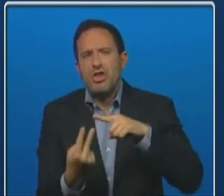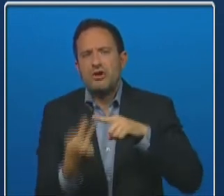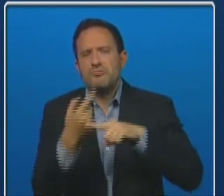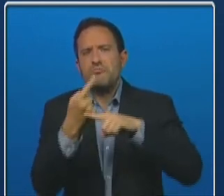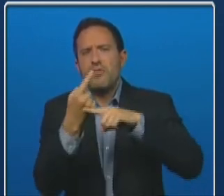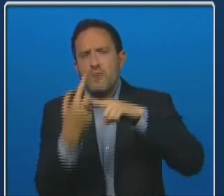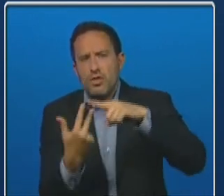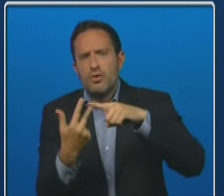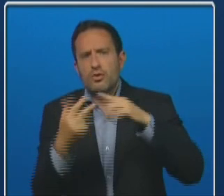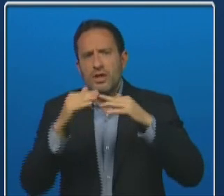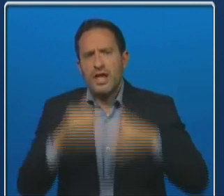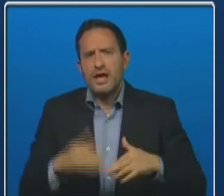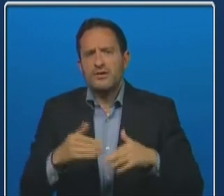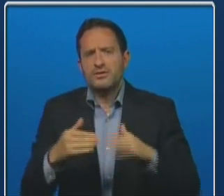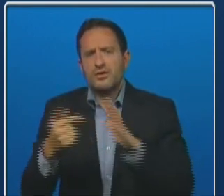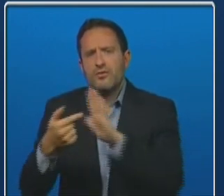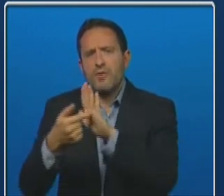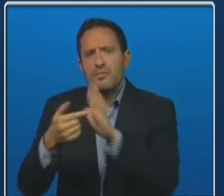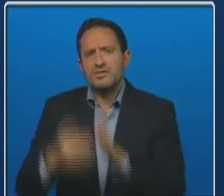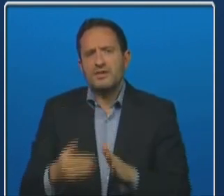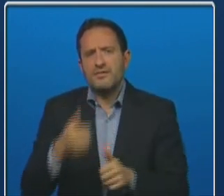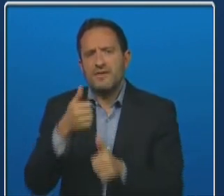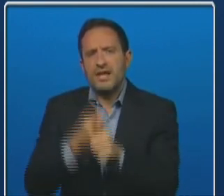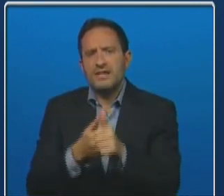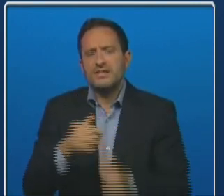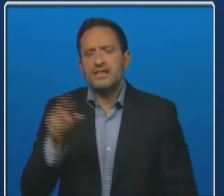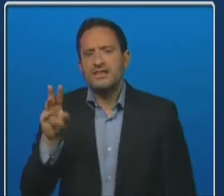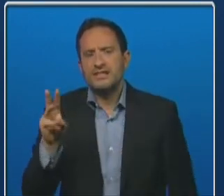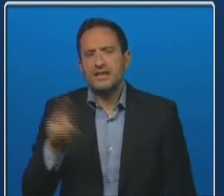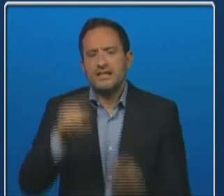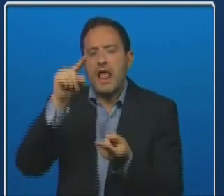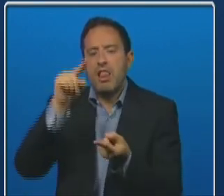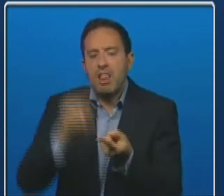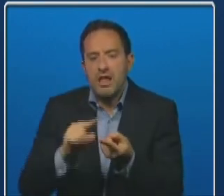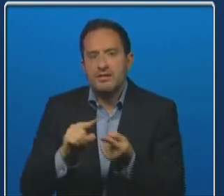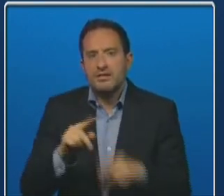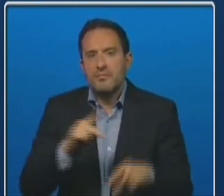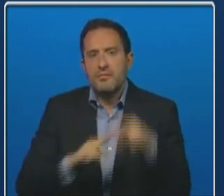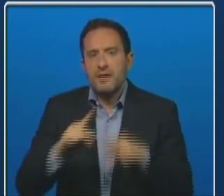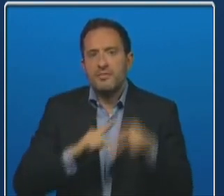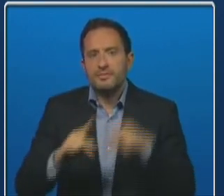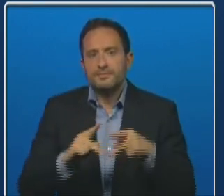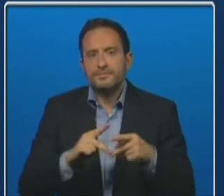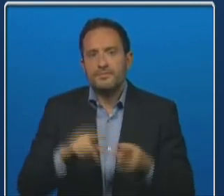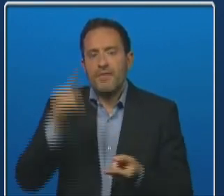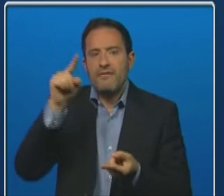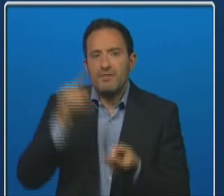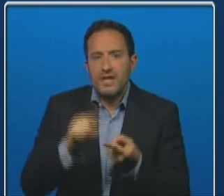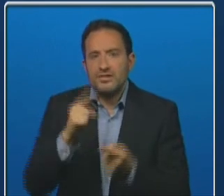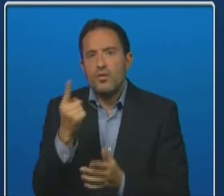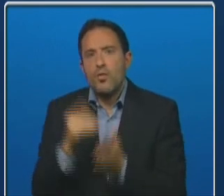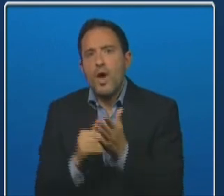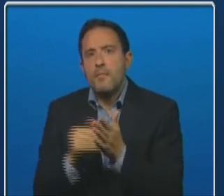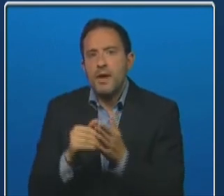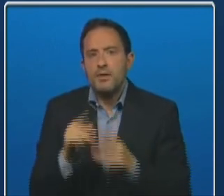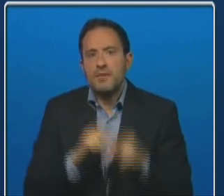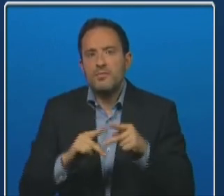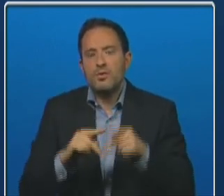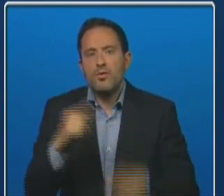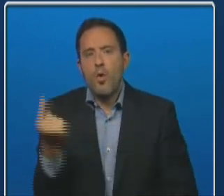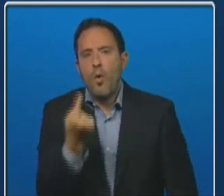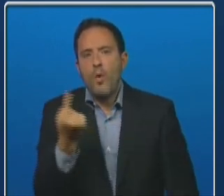Representatives. Also, each of the 6 least populous states will have less than 1 million people and will have